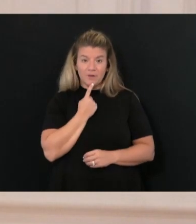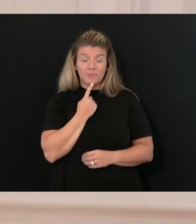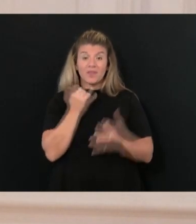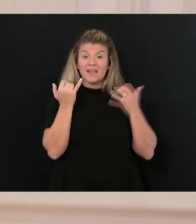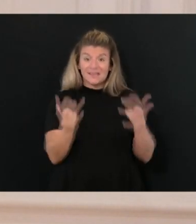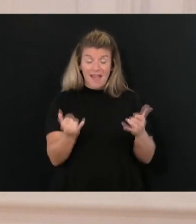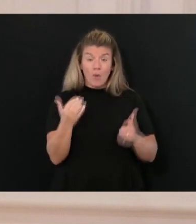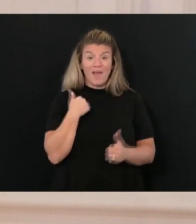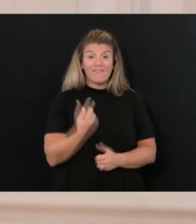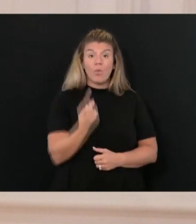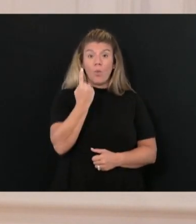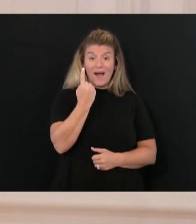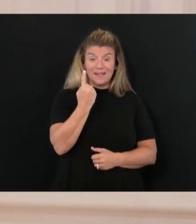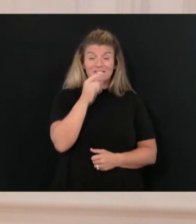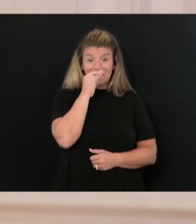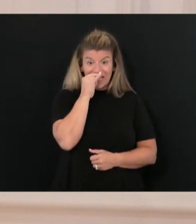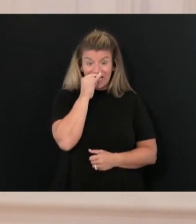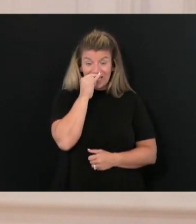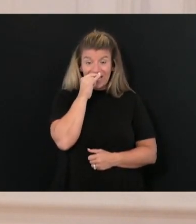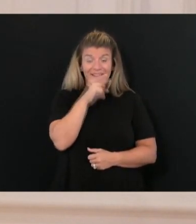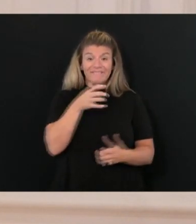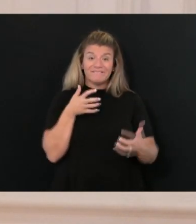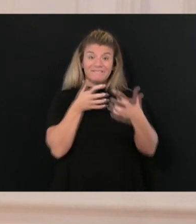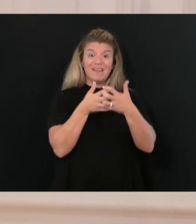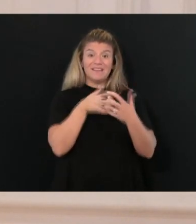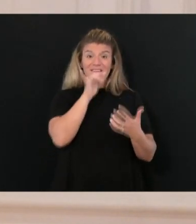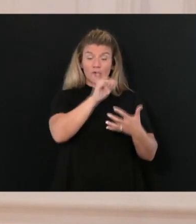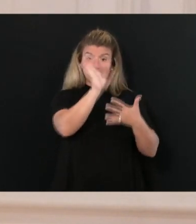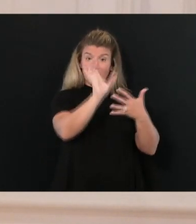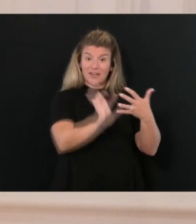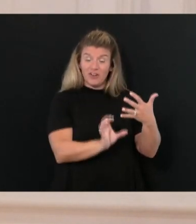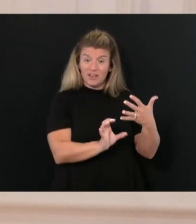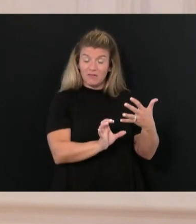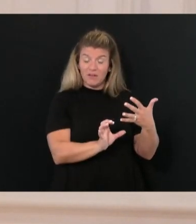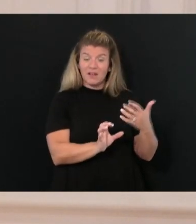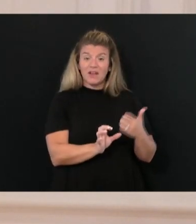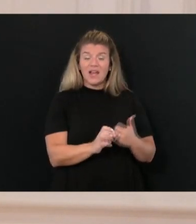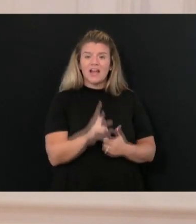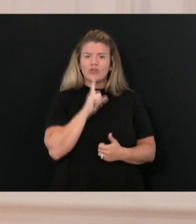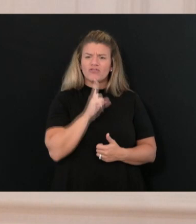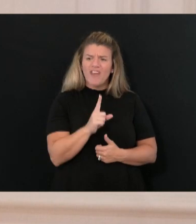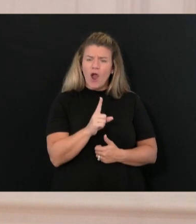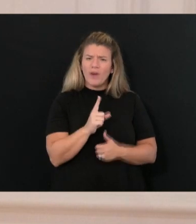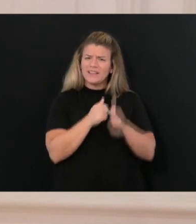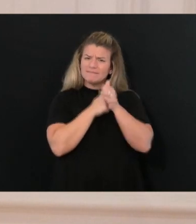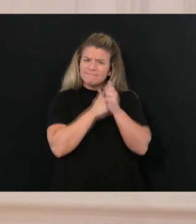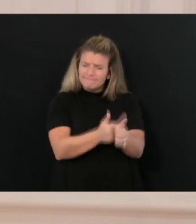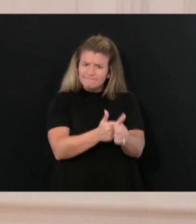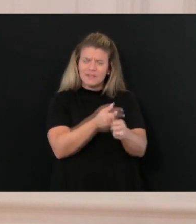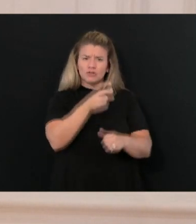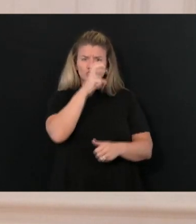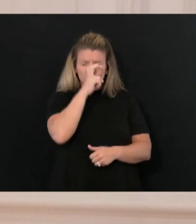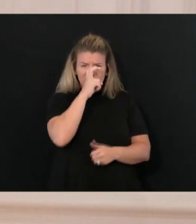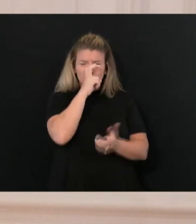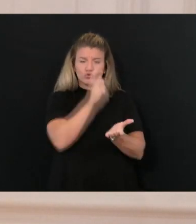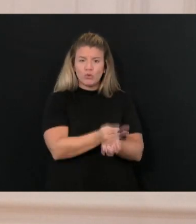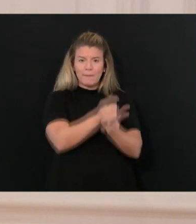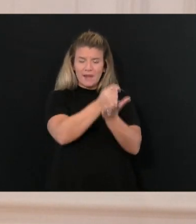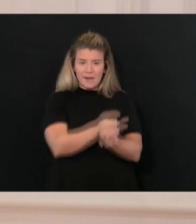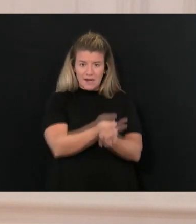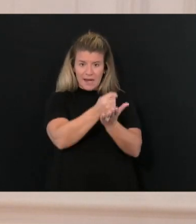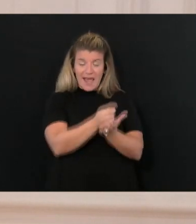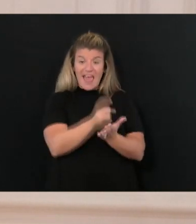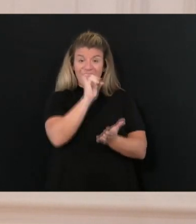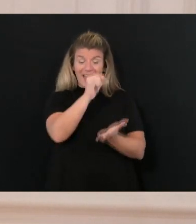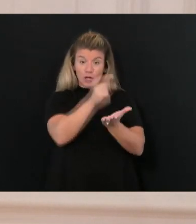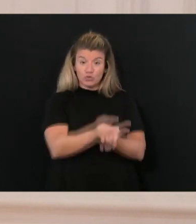now who has met those criteria, and there is very prescriptive treatment, which is treatment designed